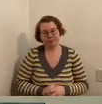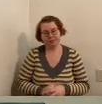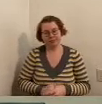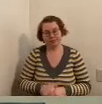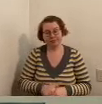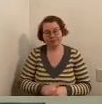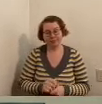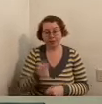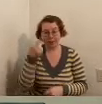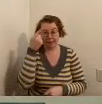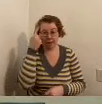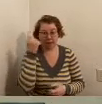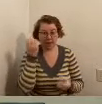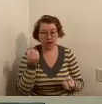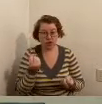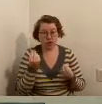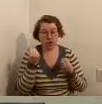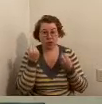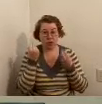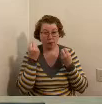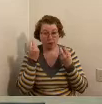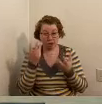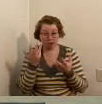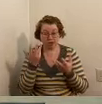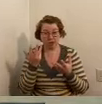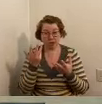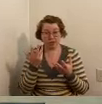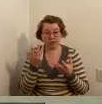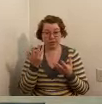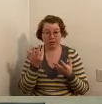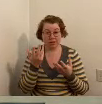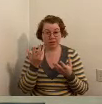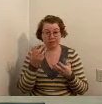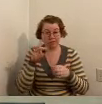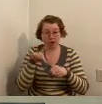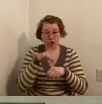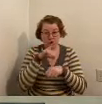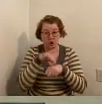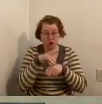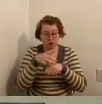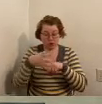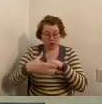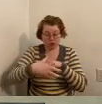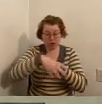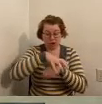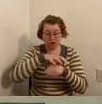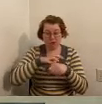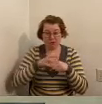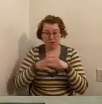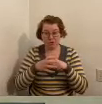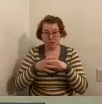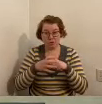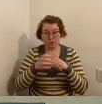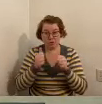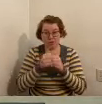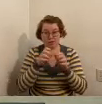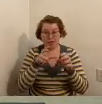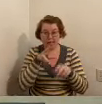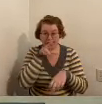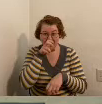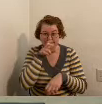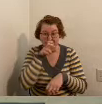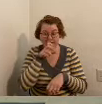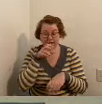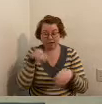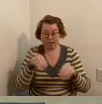So because so much of the Earth's water was frozen, the sea